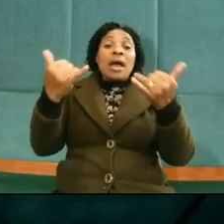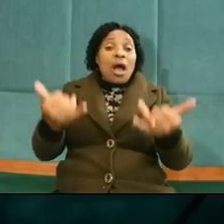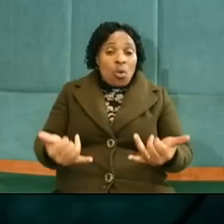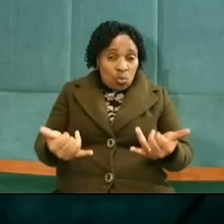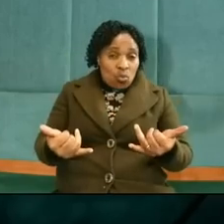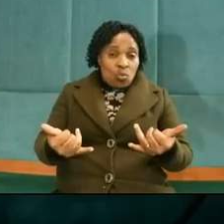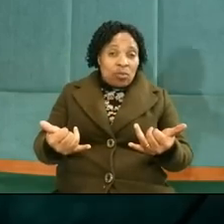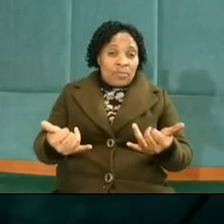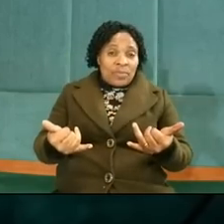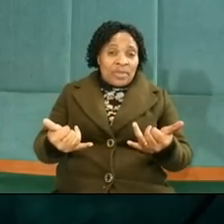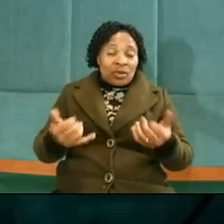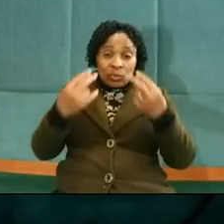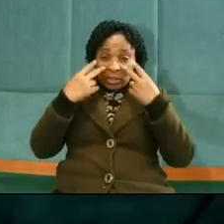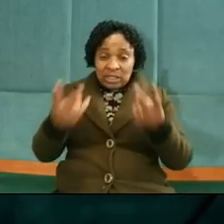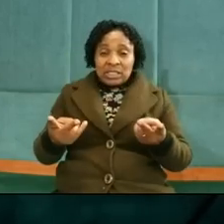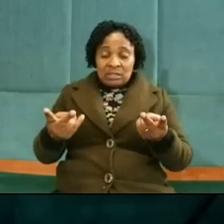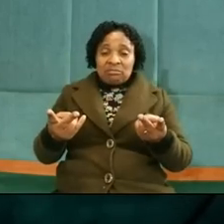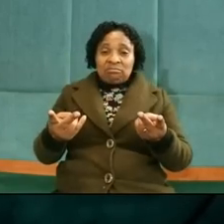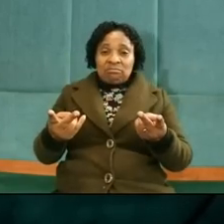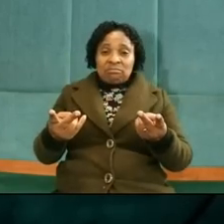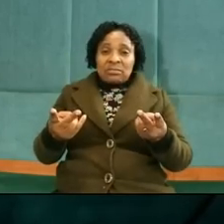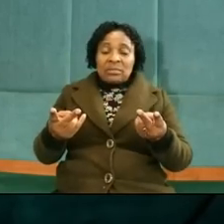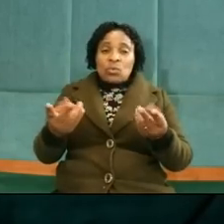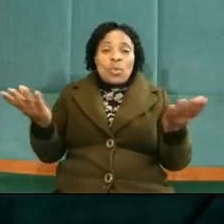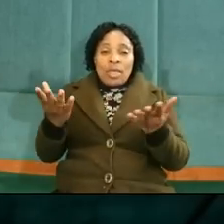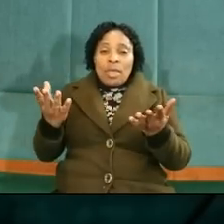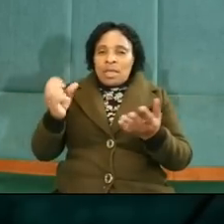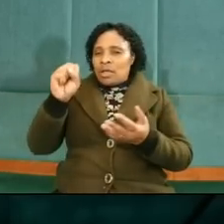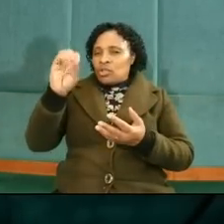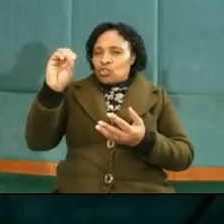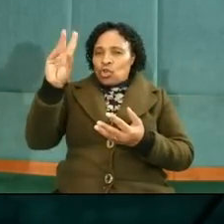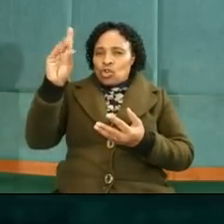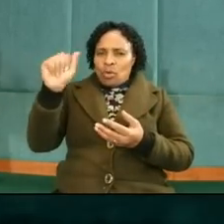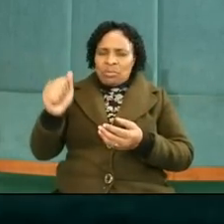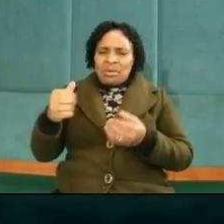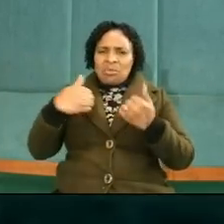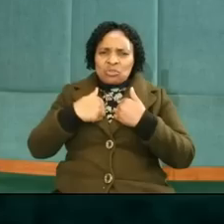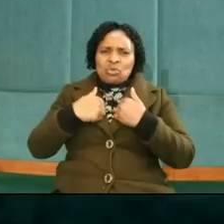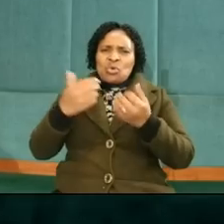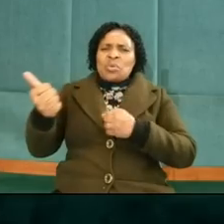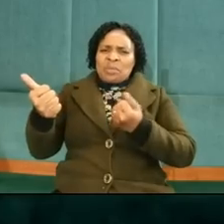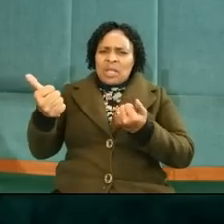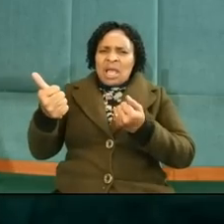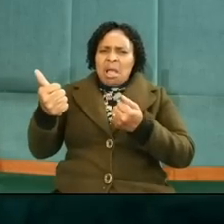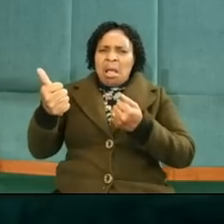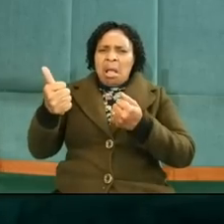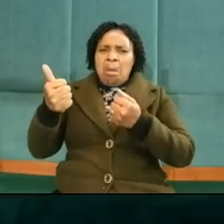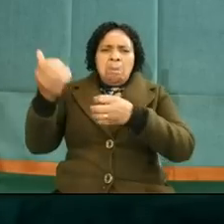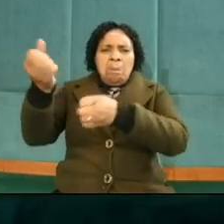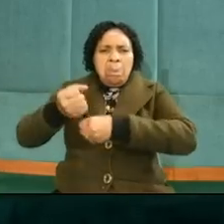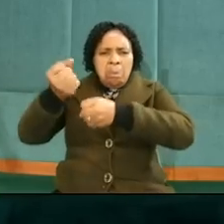now, we have more than Sodom. And then he says also, there'll be a sexual revolution in the last